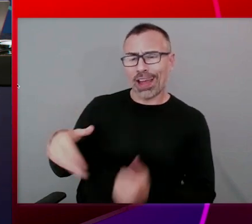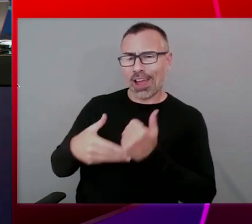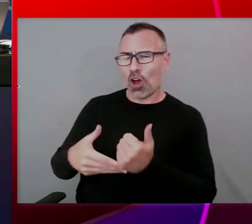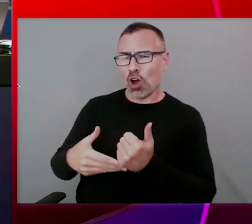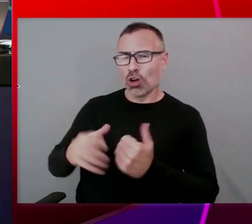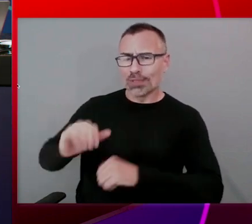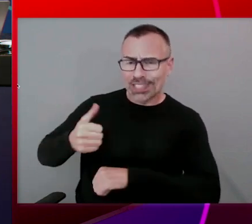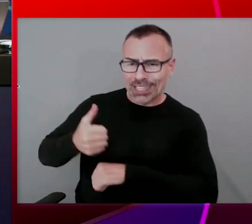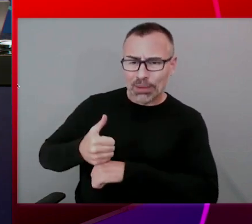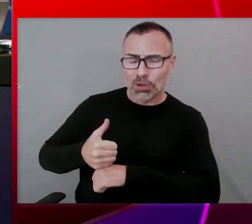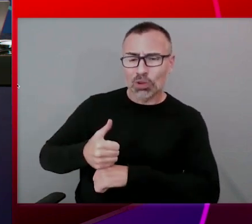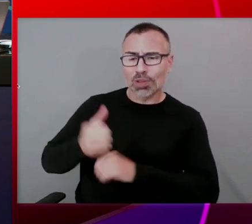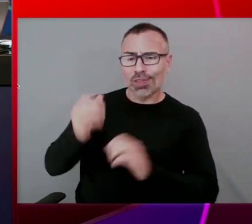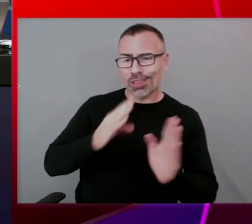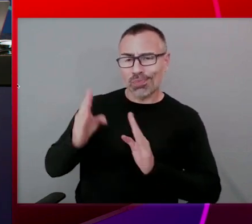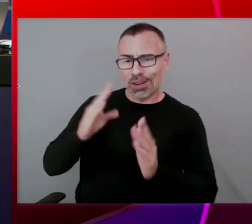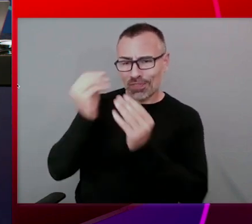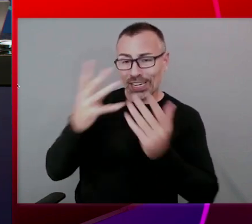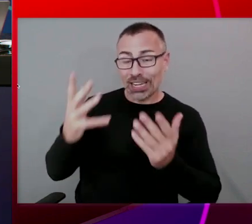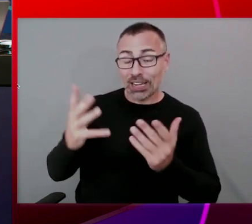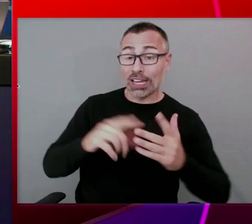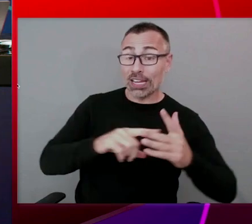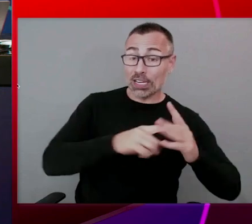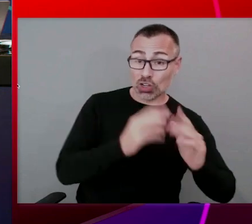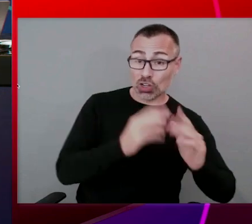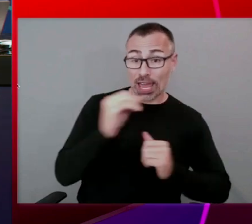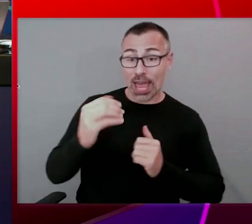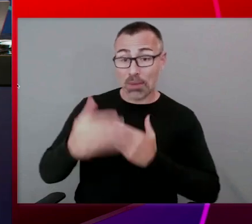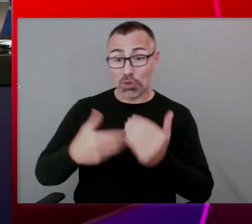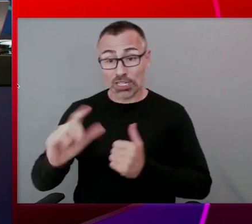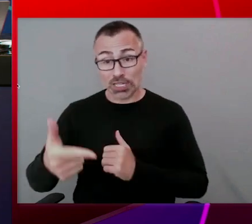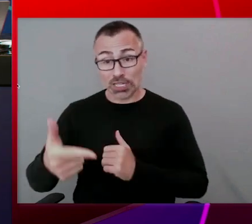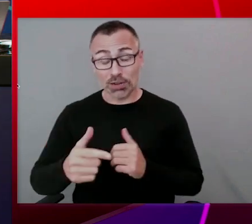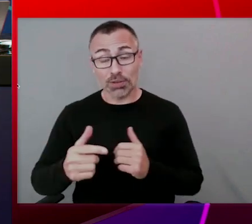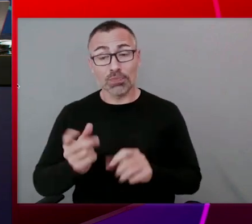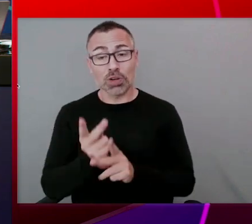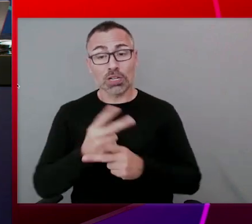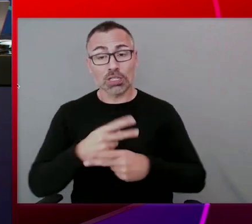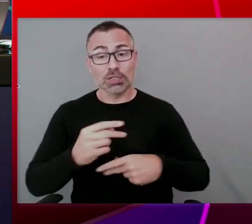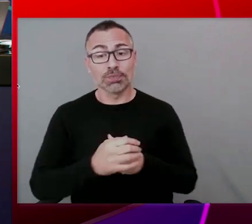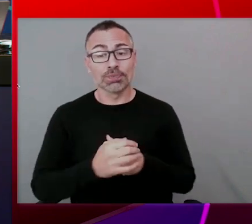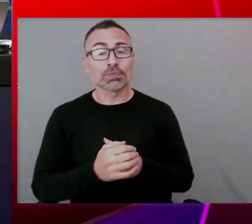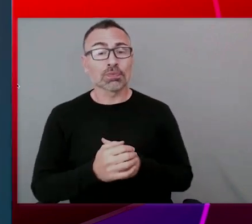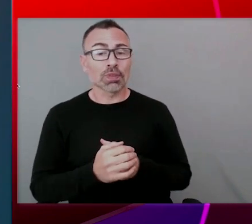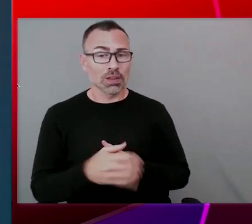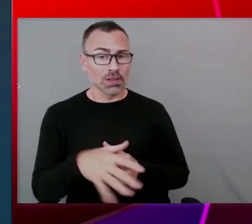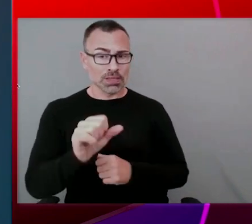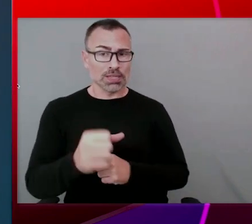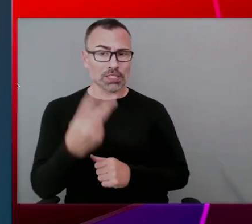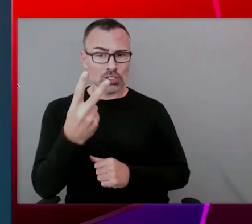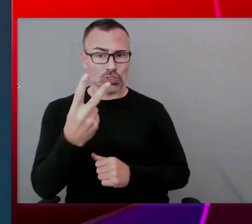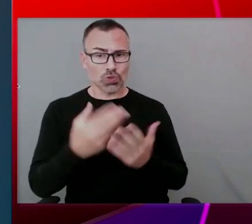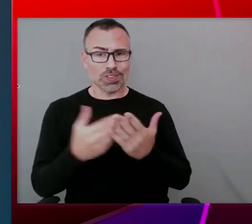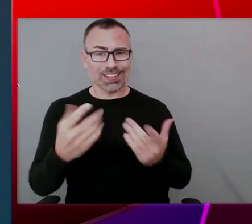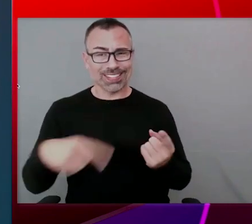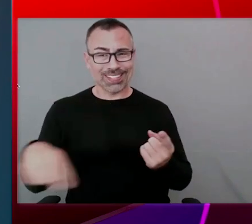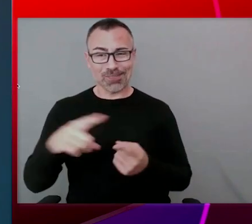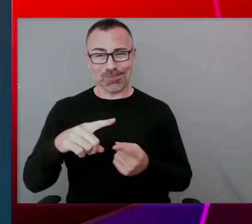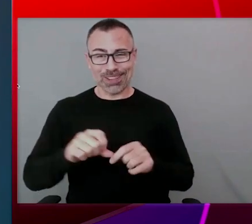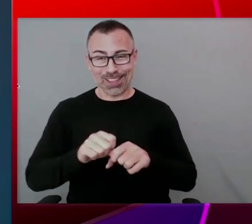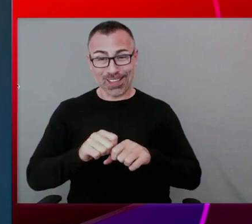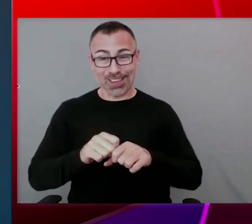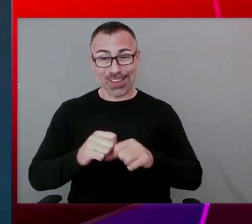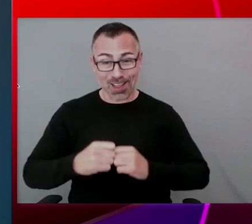initially, but going into production as well? Definitely. So there's two key features that we launched today that I want